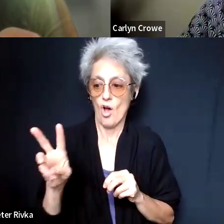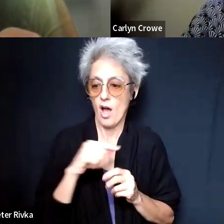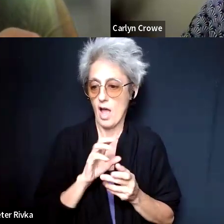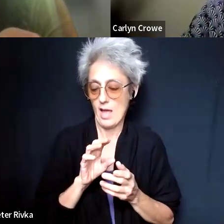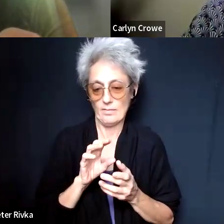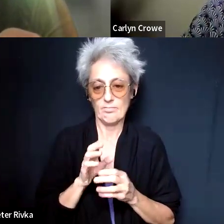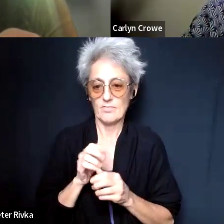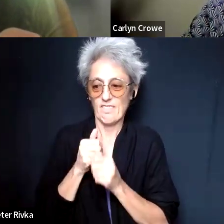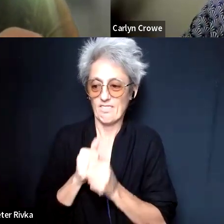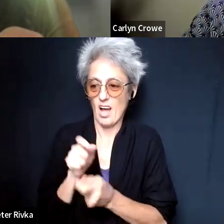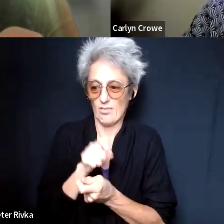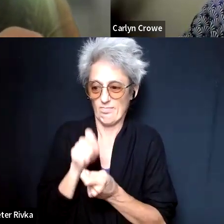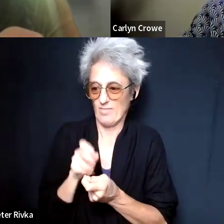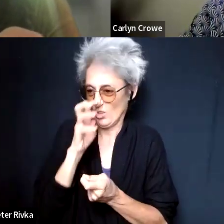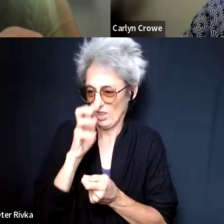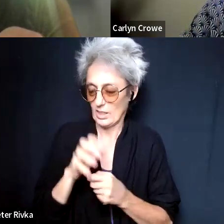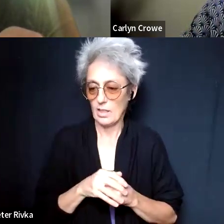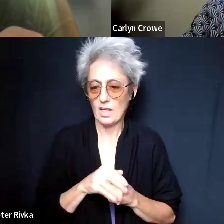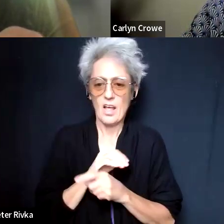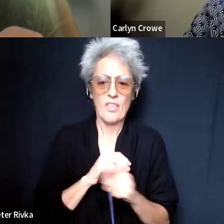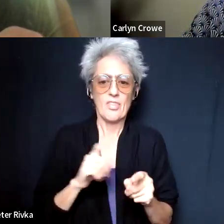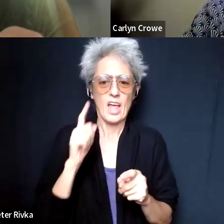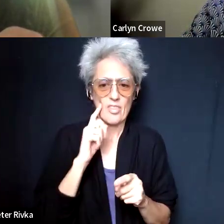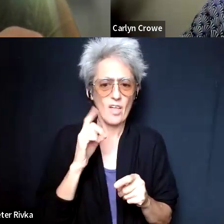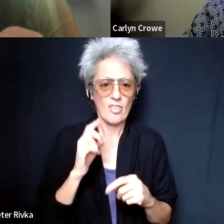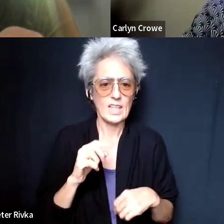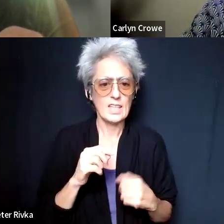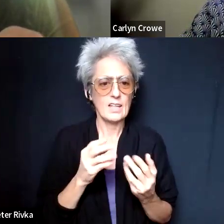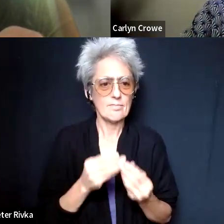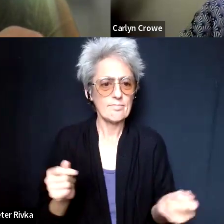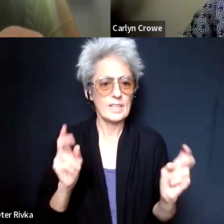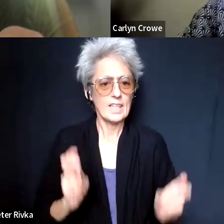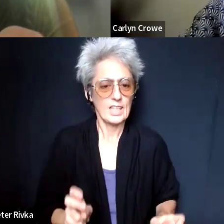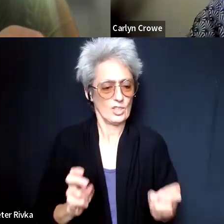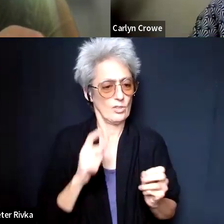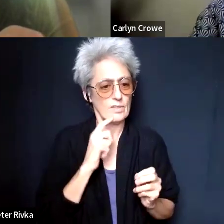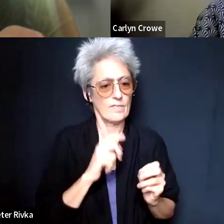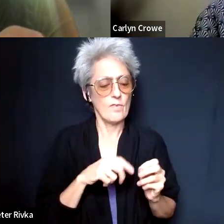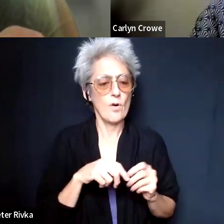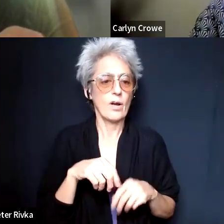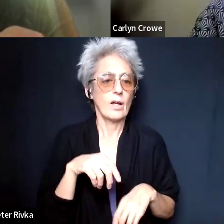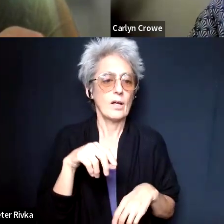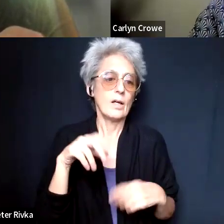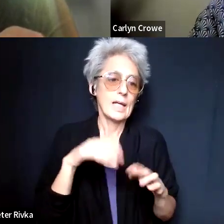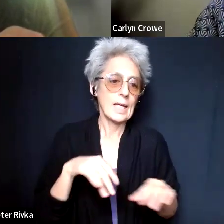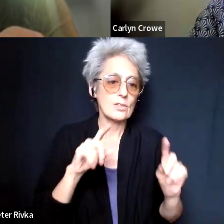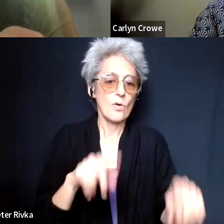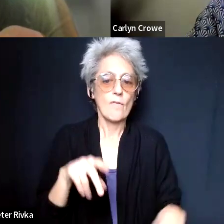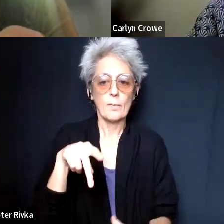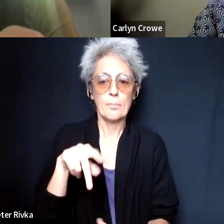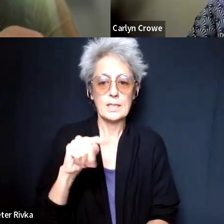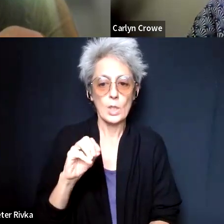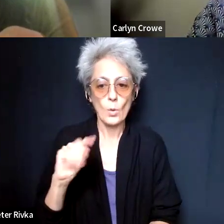addressed issues related to kids that need to go for PT, OT, ABA, something like that,